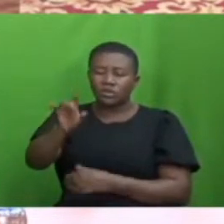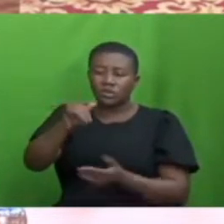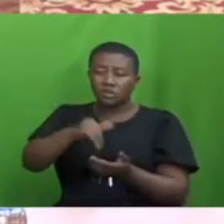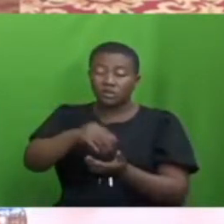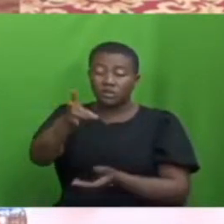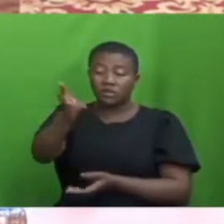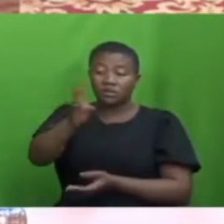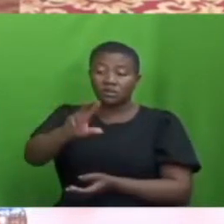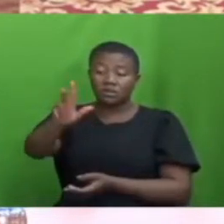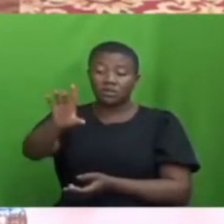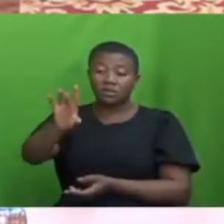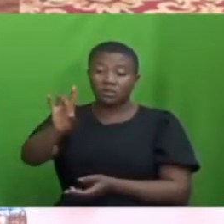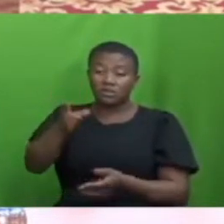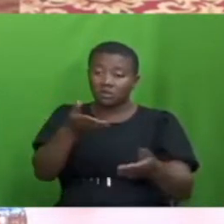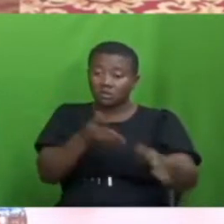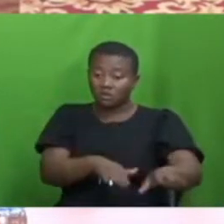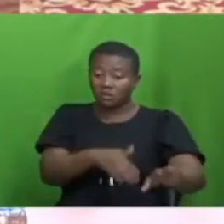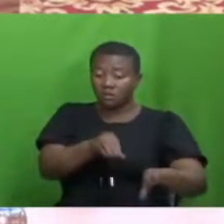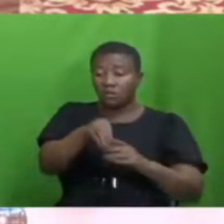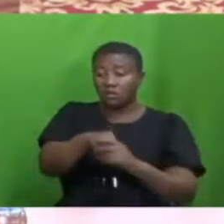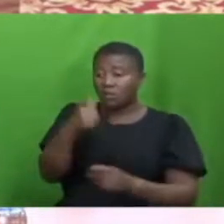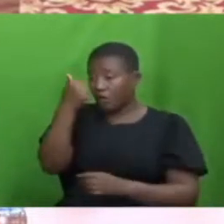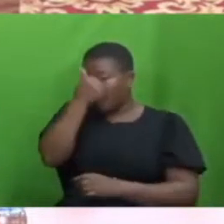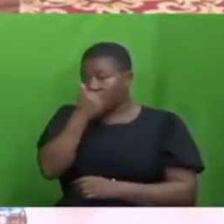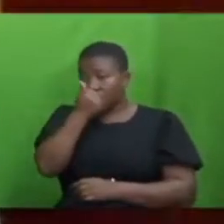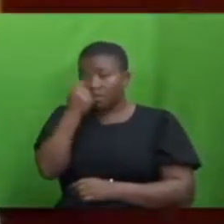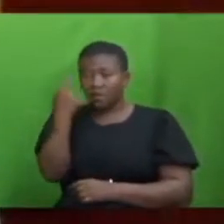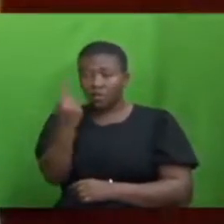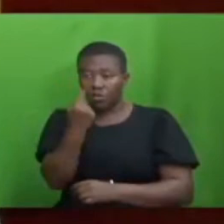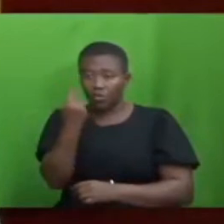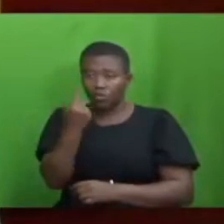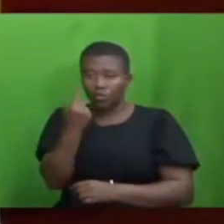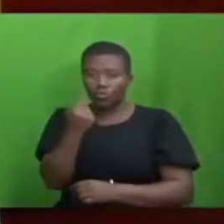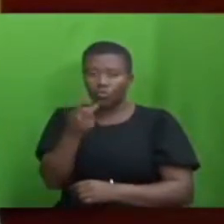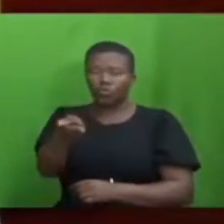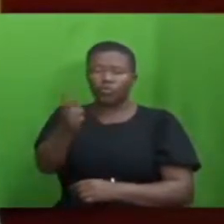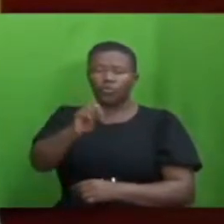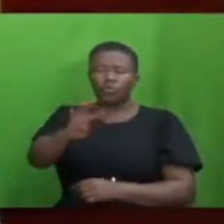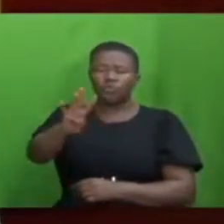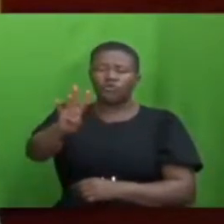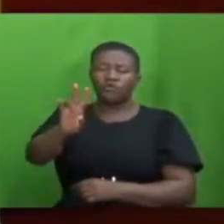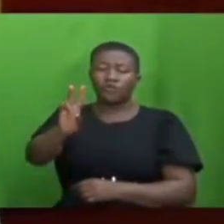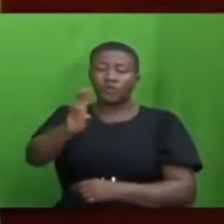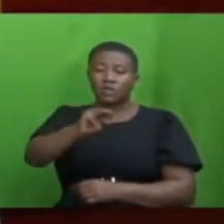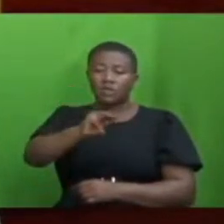228,738 deaths on the African continent alone, and 249